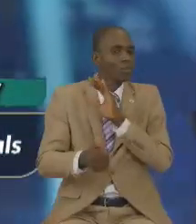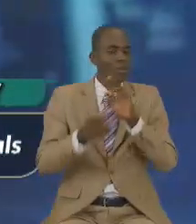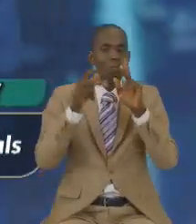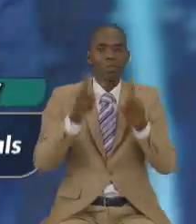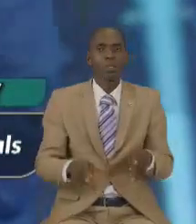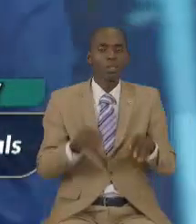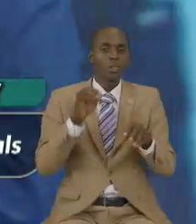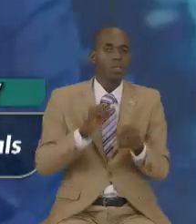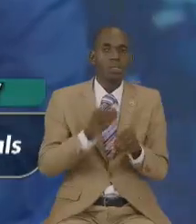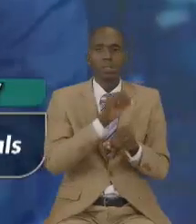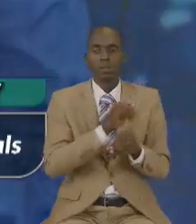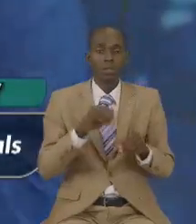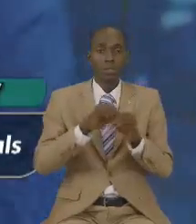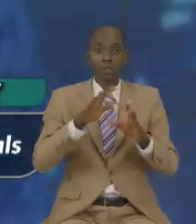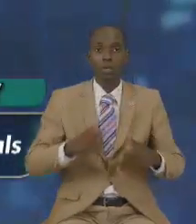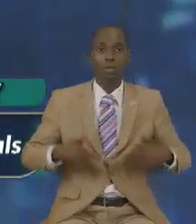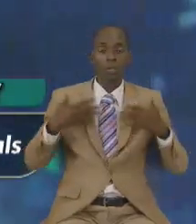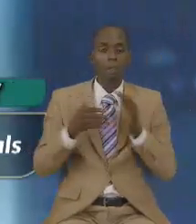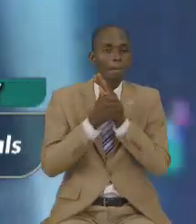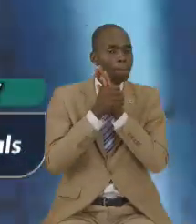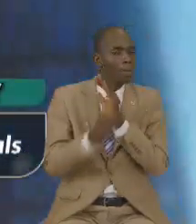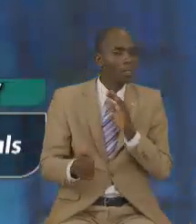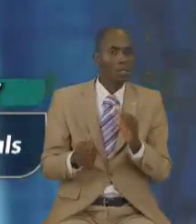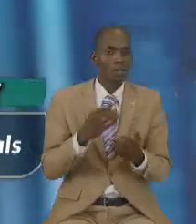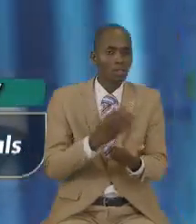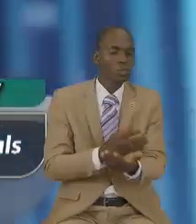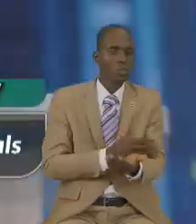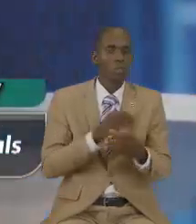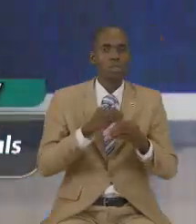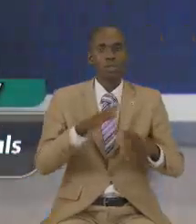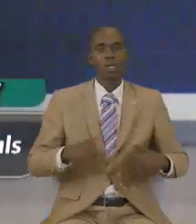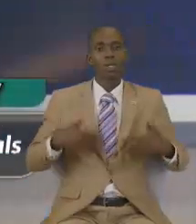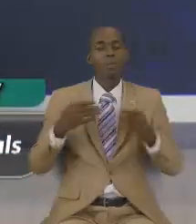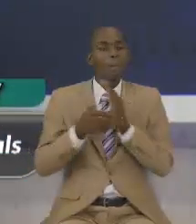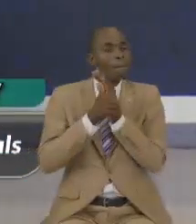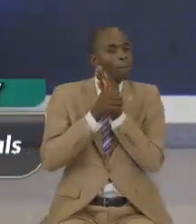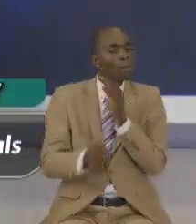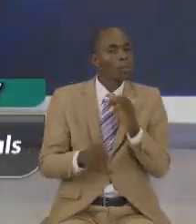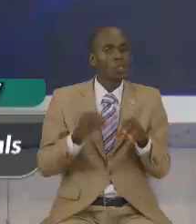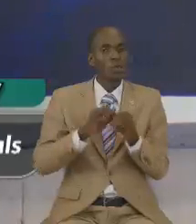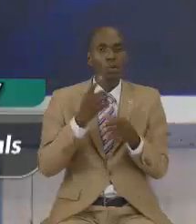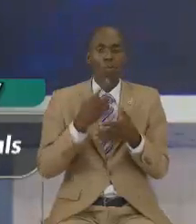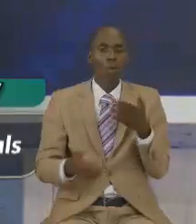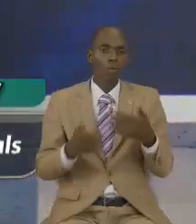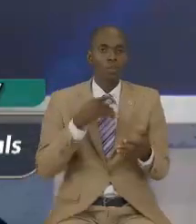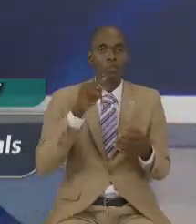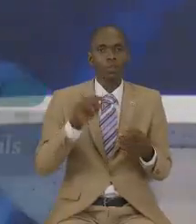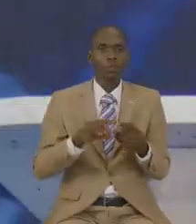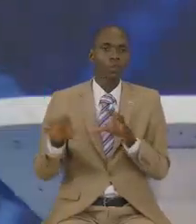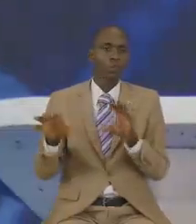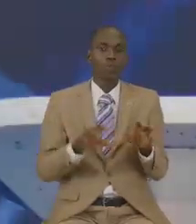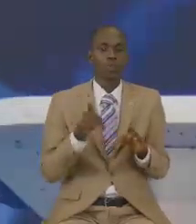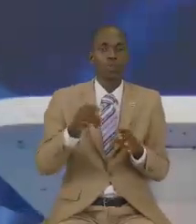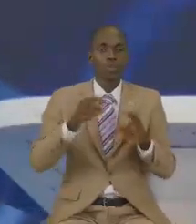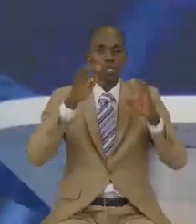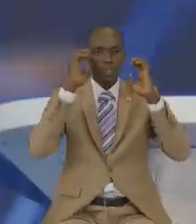a habit in your life. Master whatever you have to do, you educate for mastery